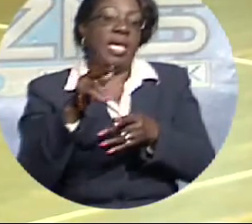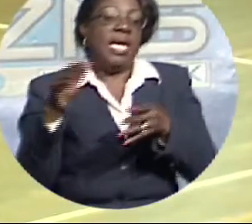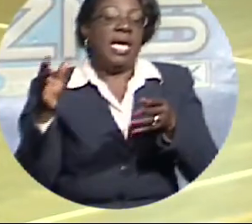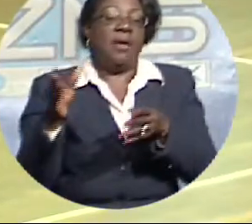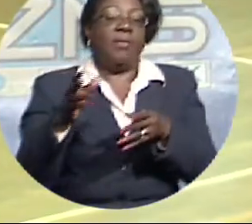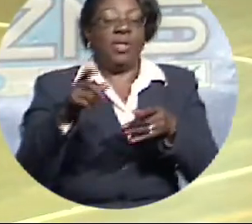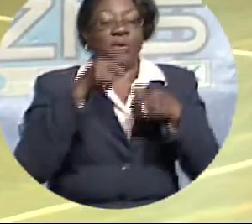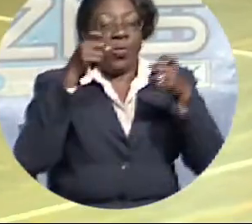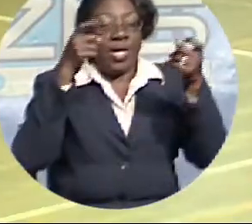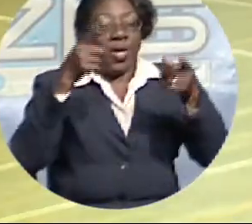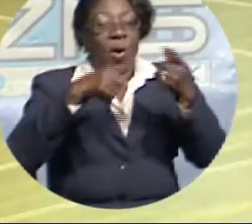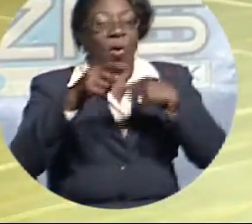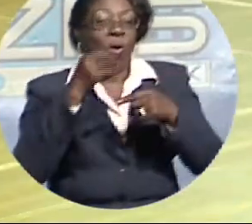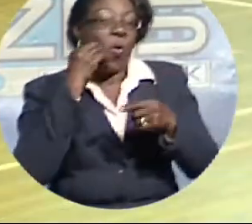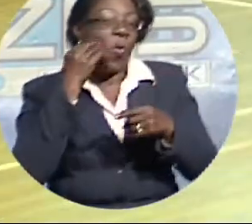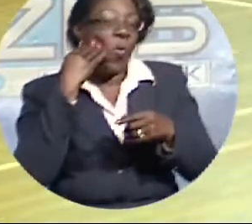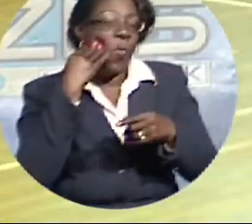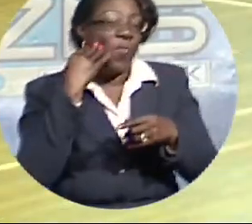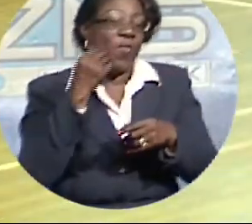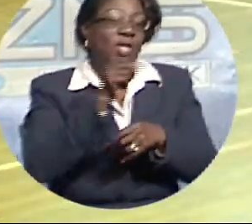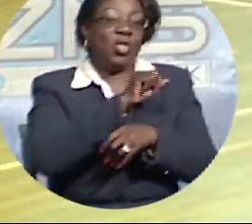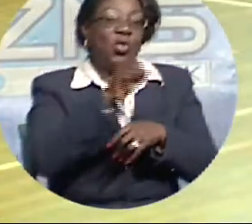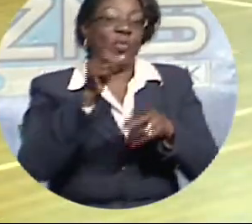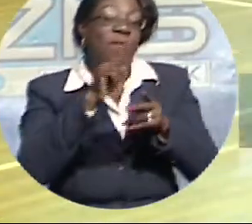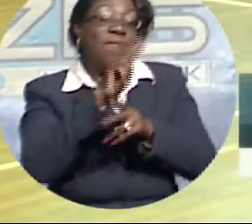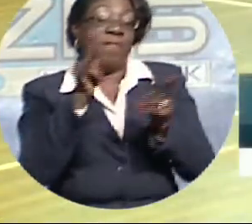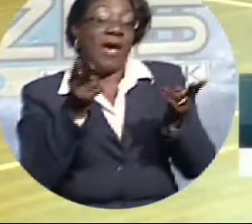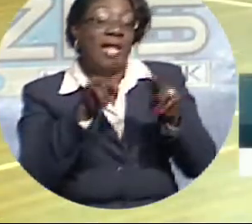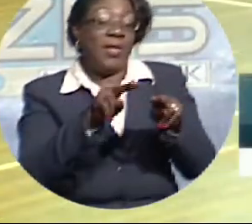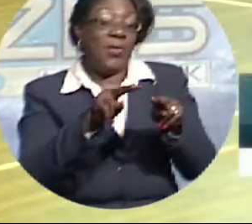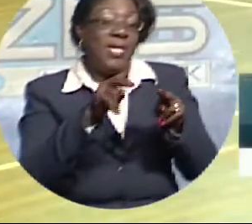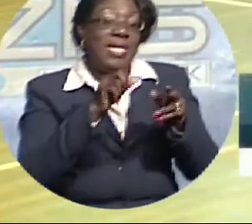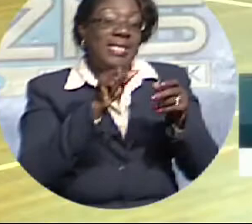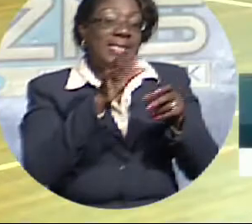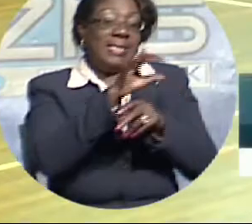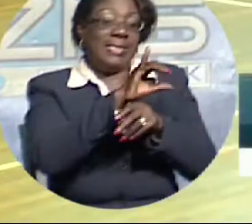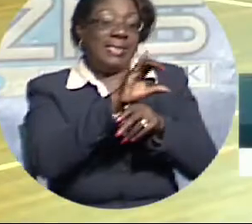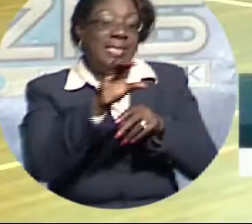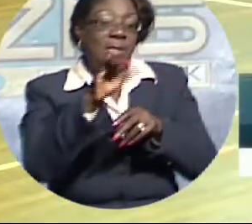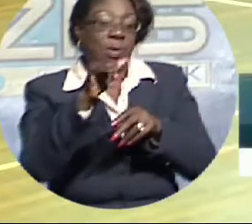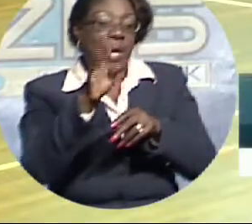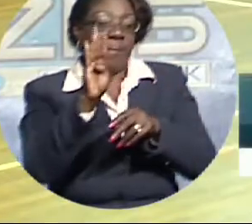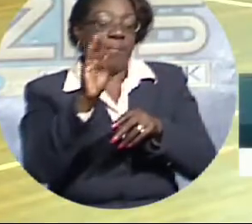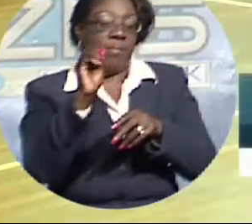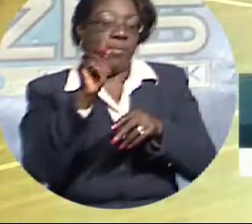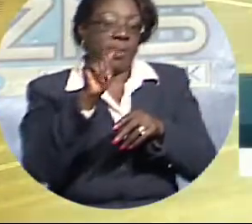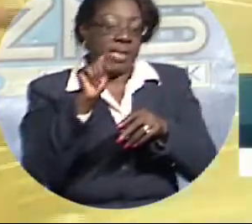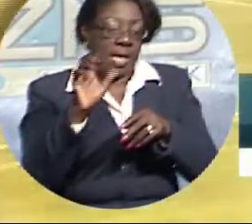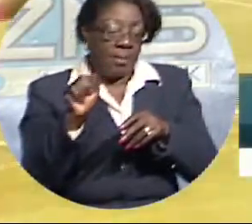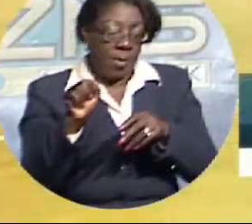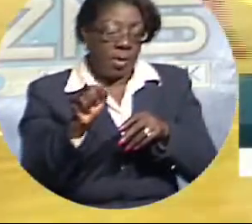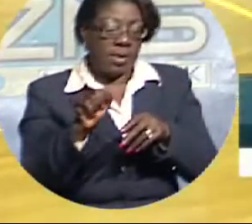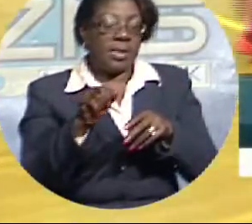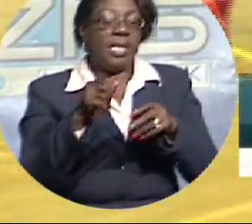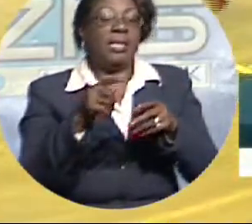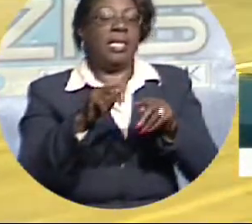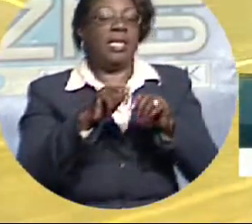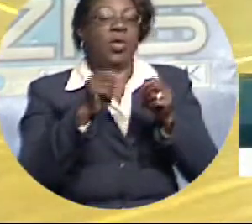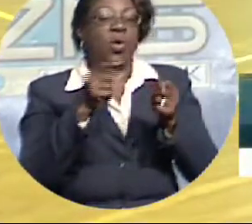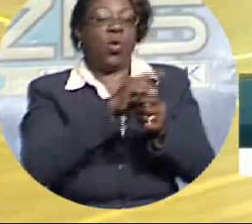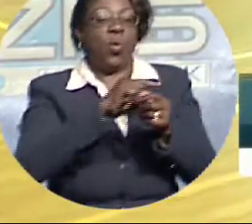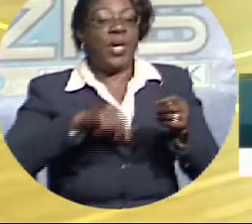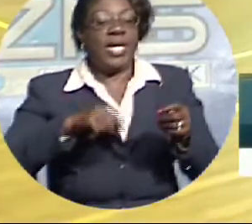go home for both the Super Value Sidewalk Queens and the Johnson Truckers, and neither team stayed alive to play another day. The Queens